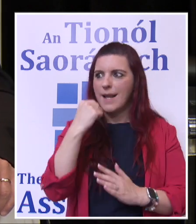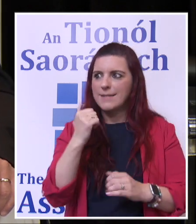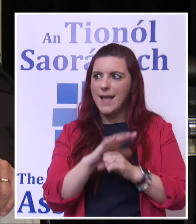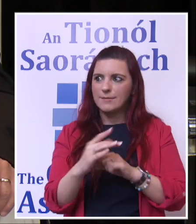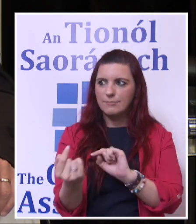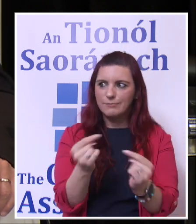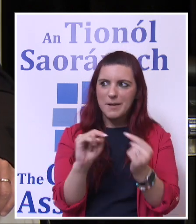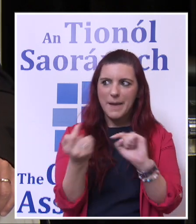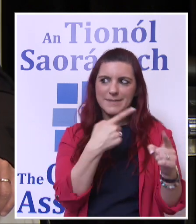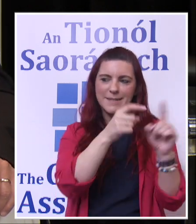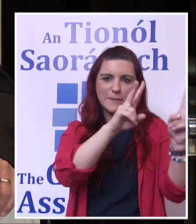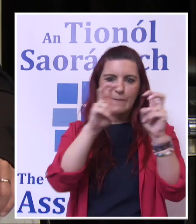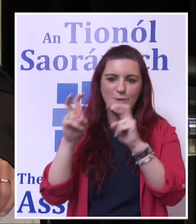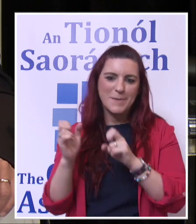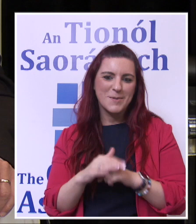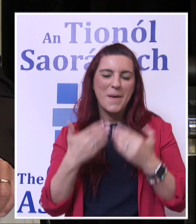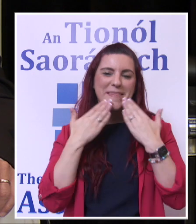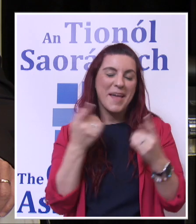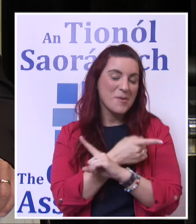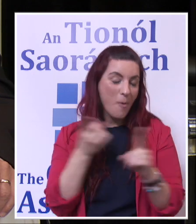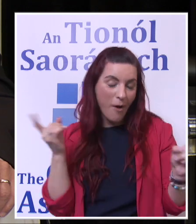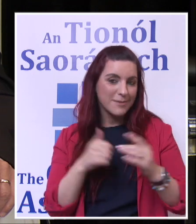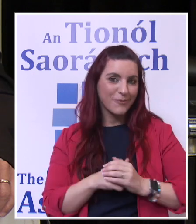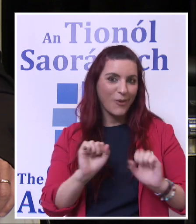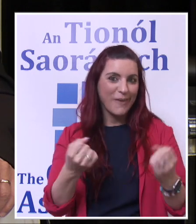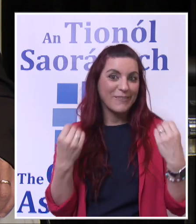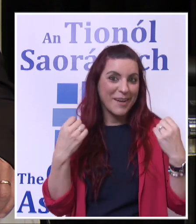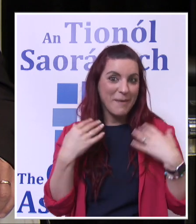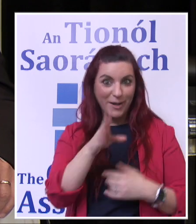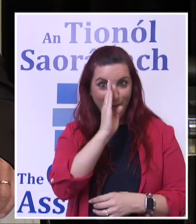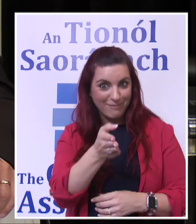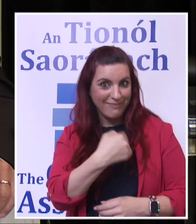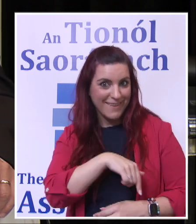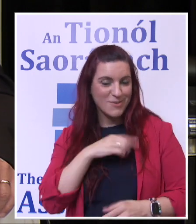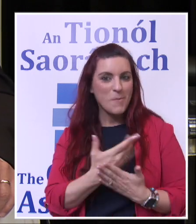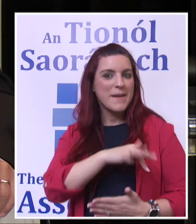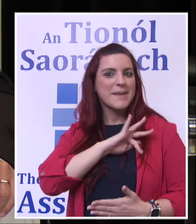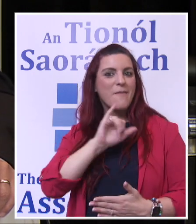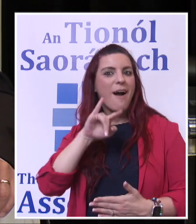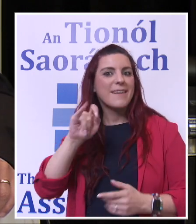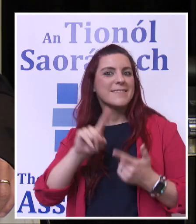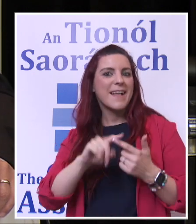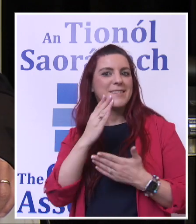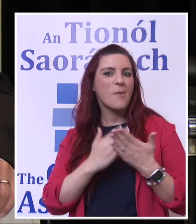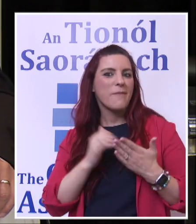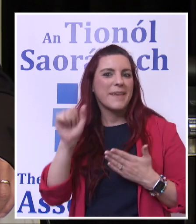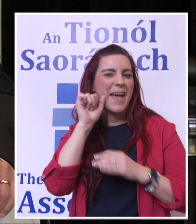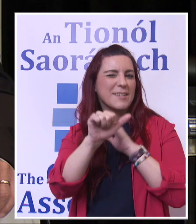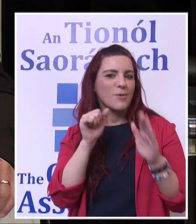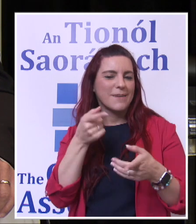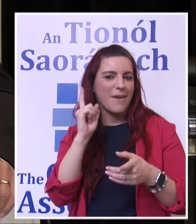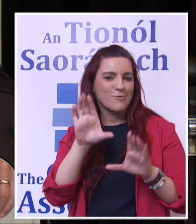various topics, and thanks for your candidness and your feedback to myself, Art, and the EAG. It was really